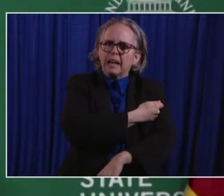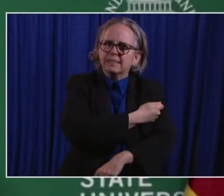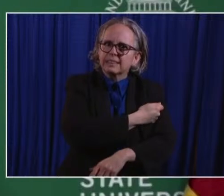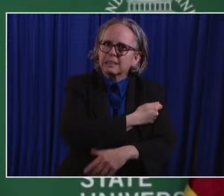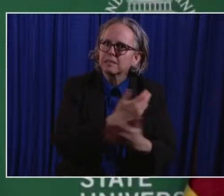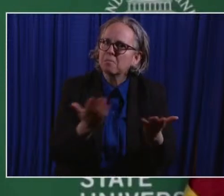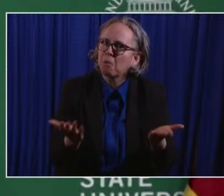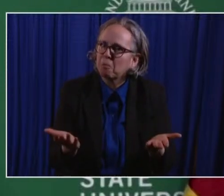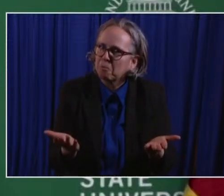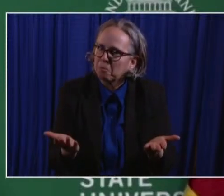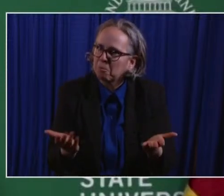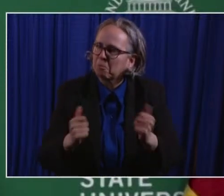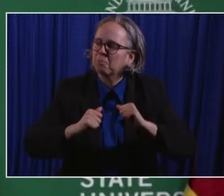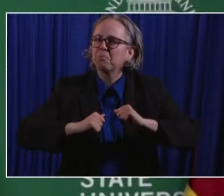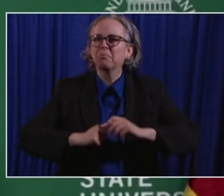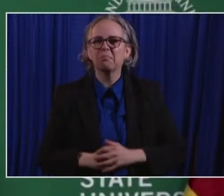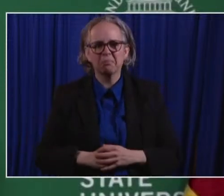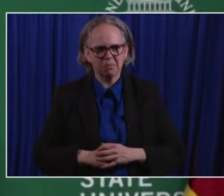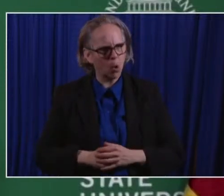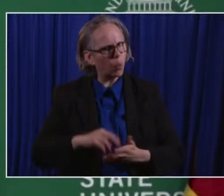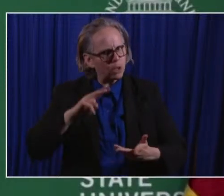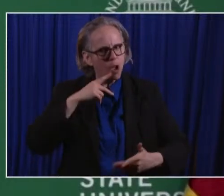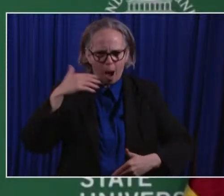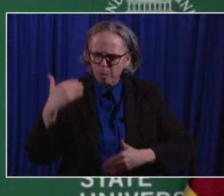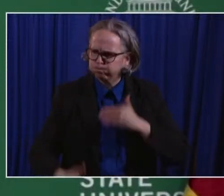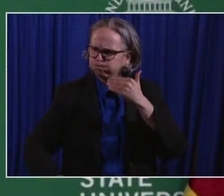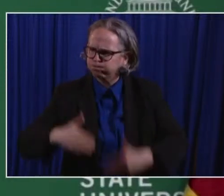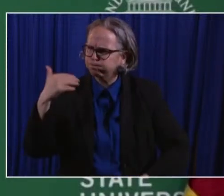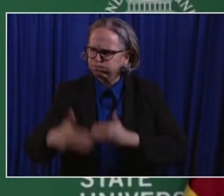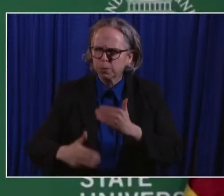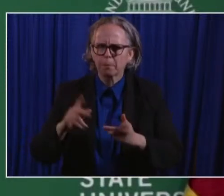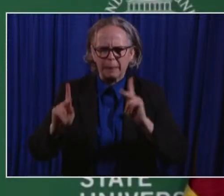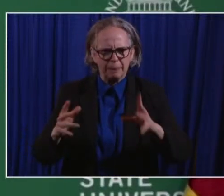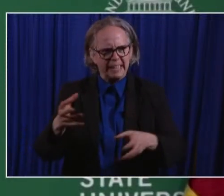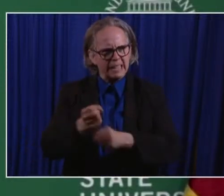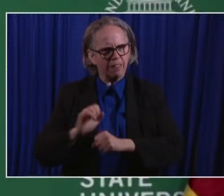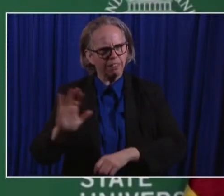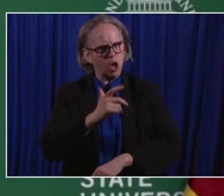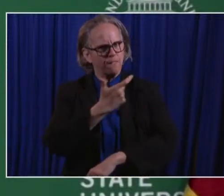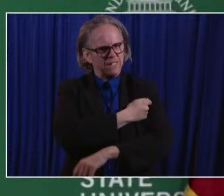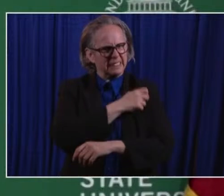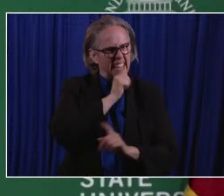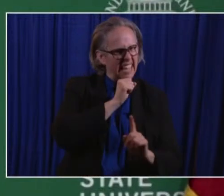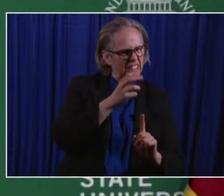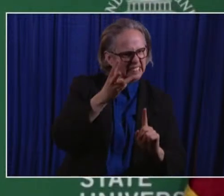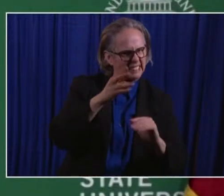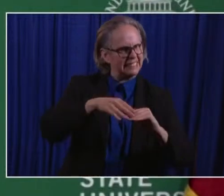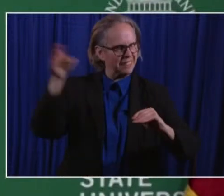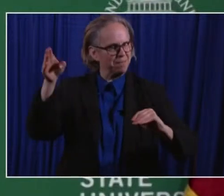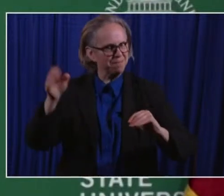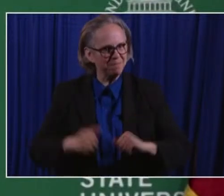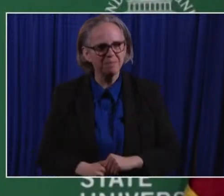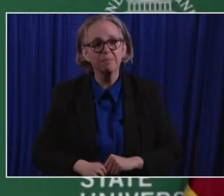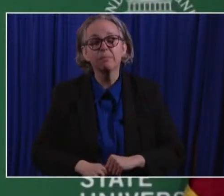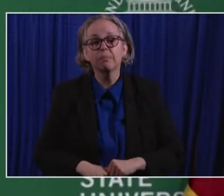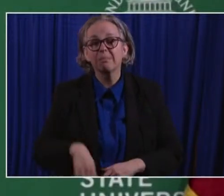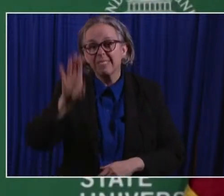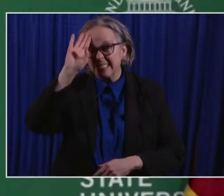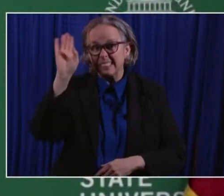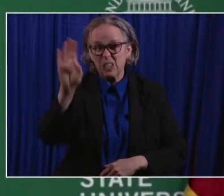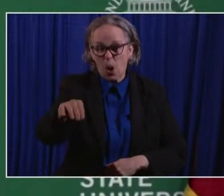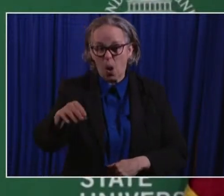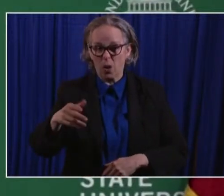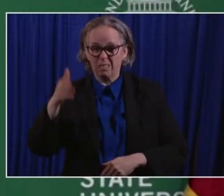dose. We believe further that it won't be too long until those 12 years of age and older will